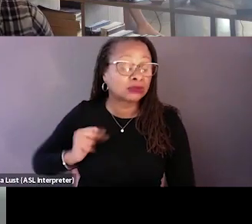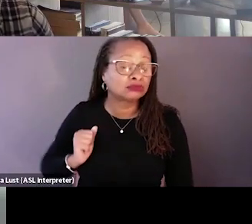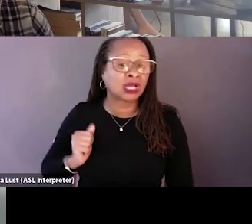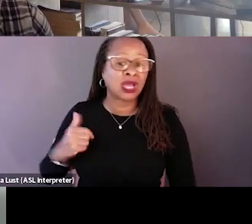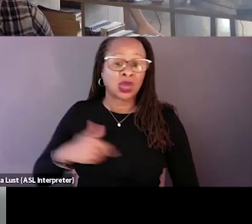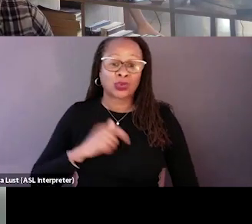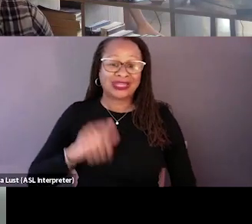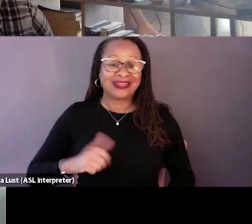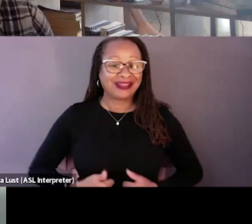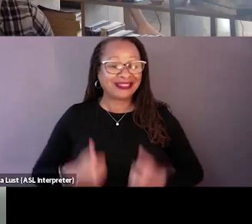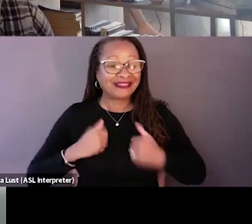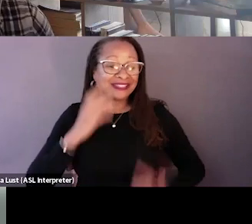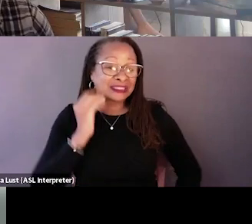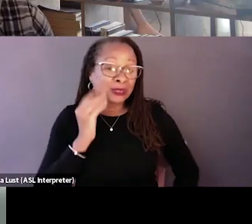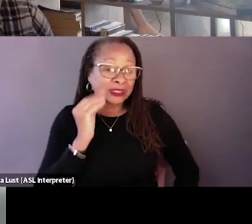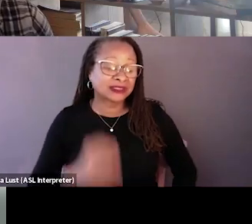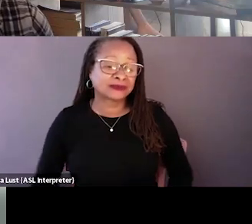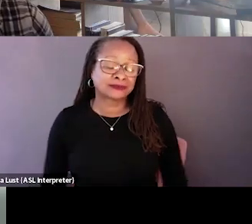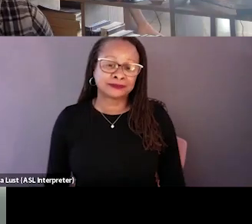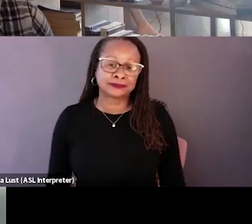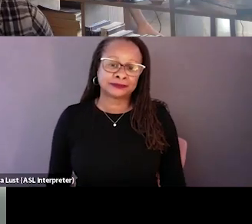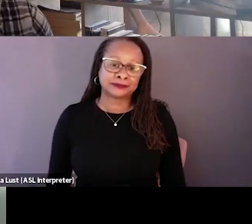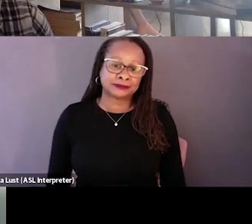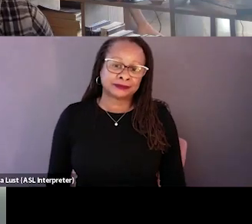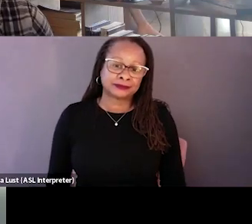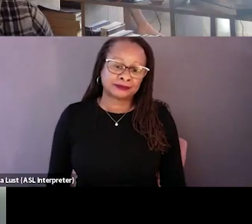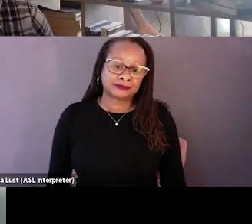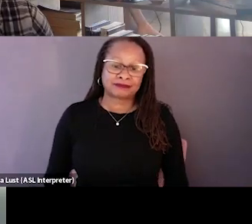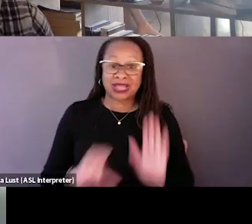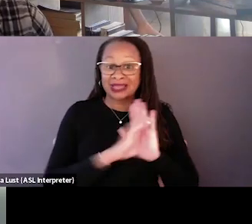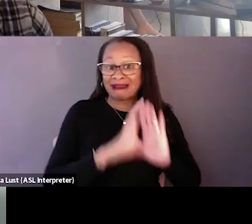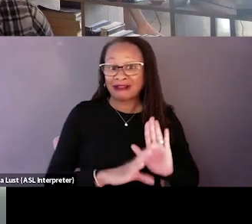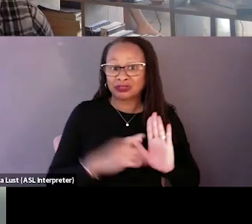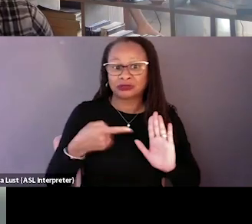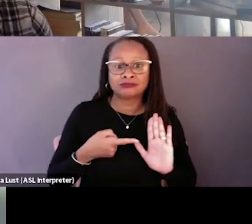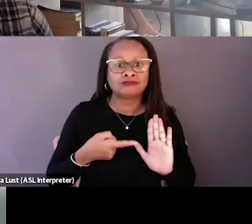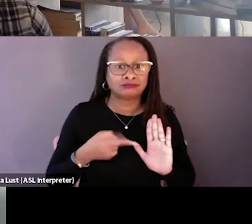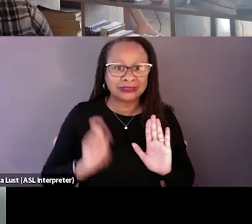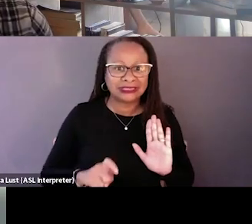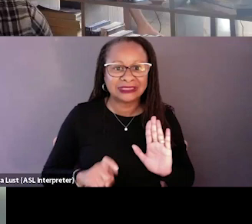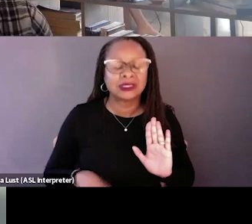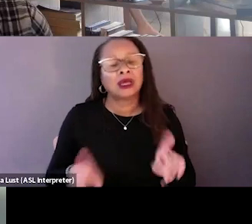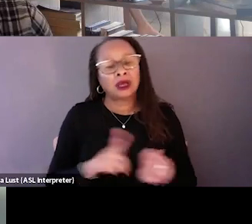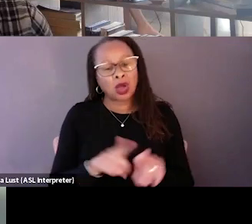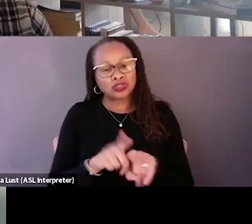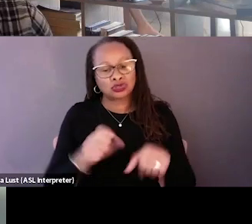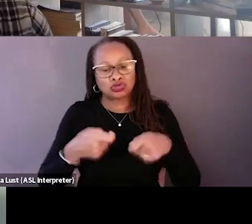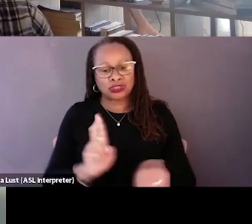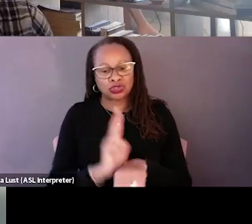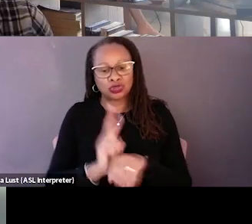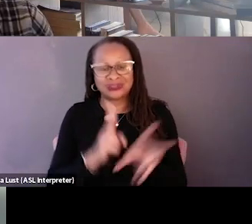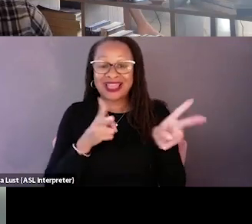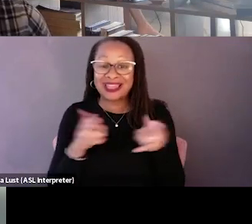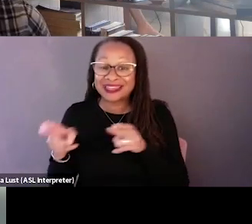a lived experience, a character, but we also try to use